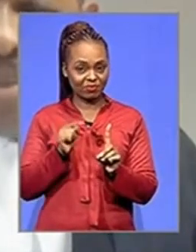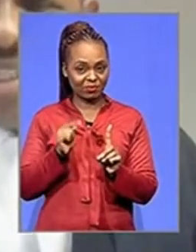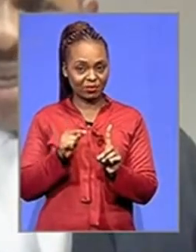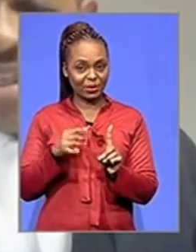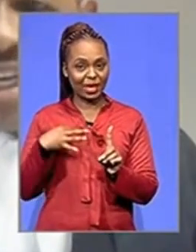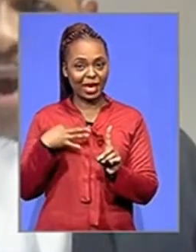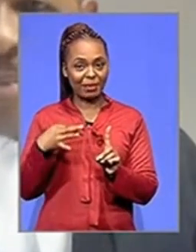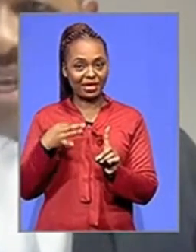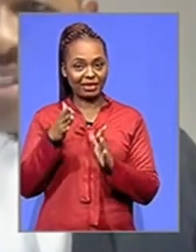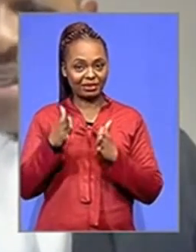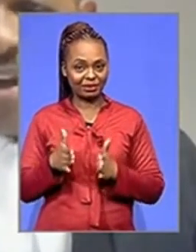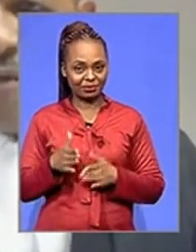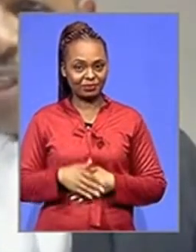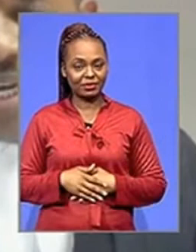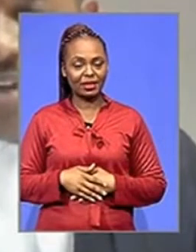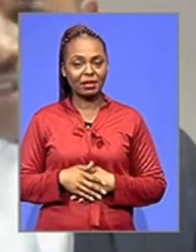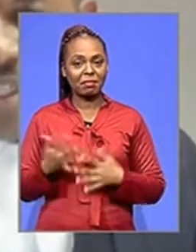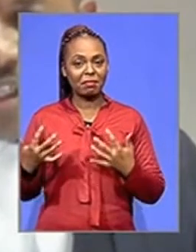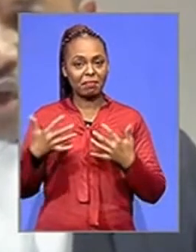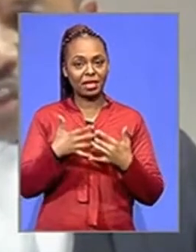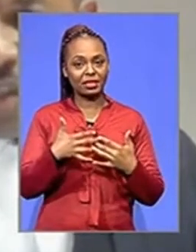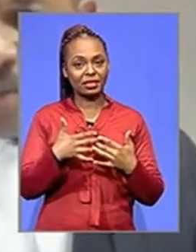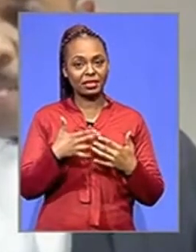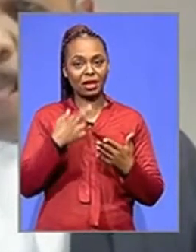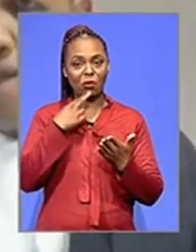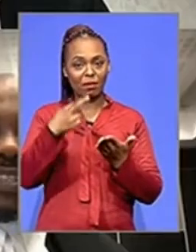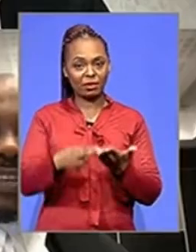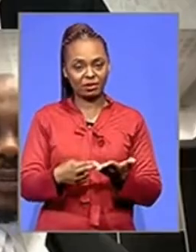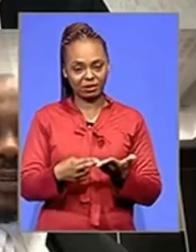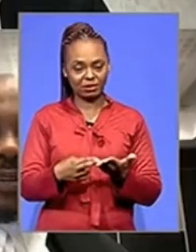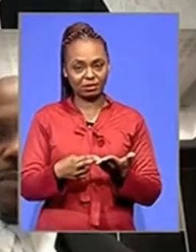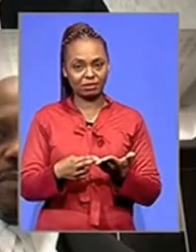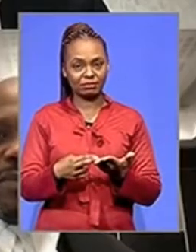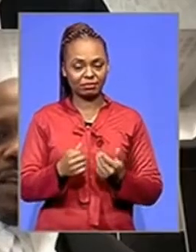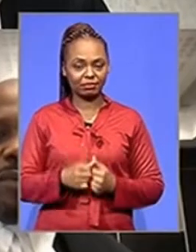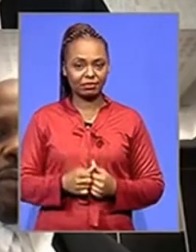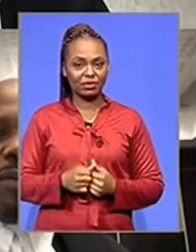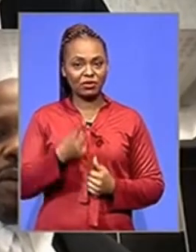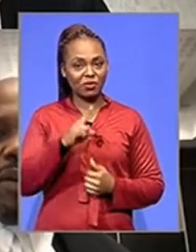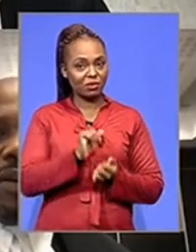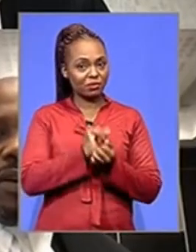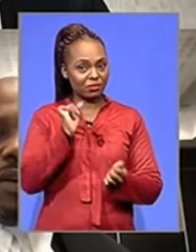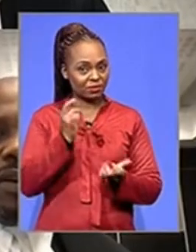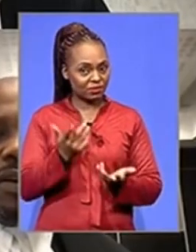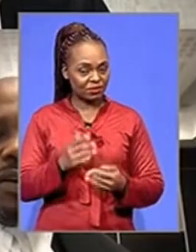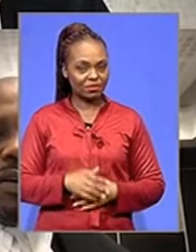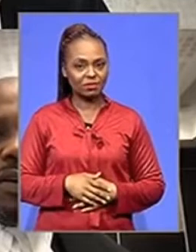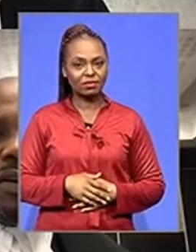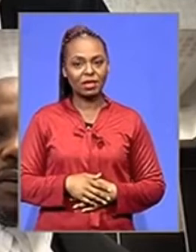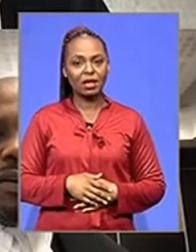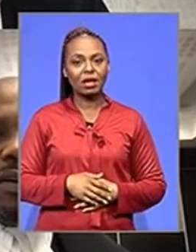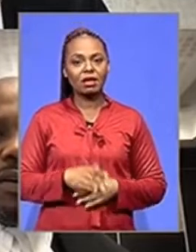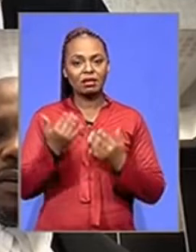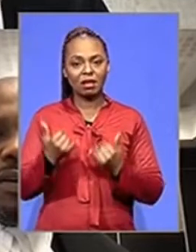who meets the requirements for the relief that is sought. Go ipobola ga gago go ile go aganetswa ke baemedi ba semolao ba